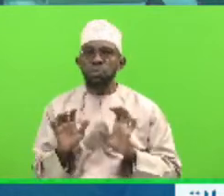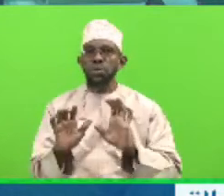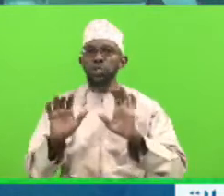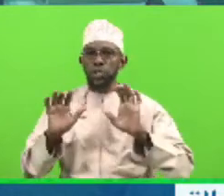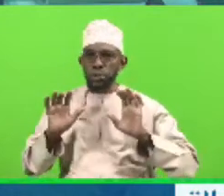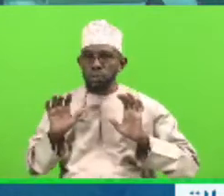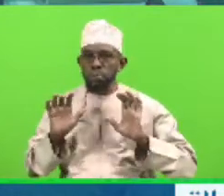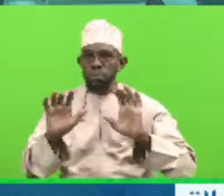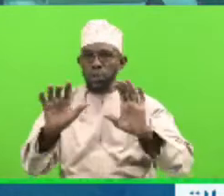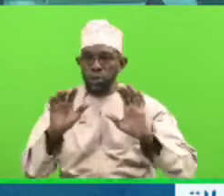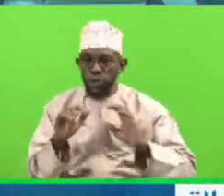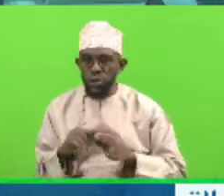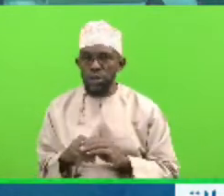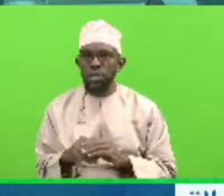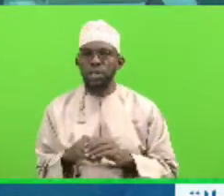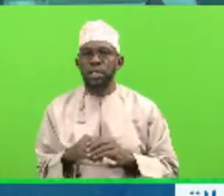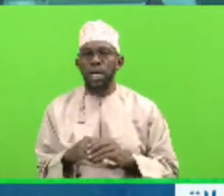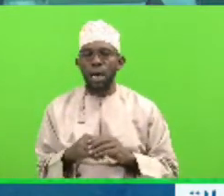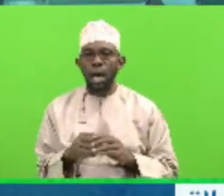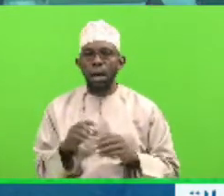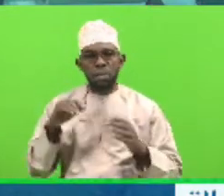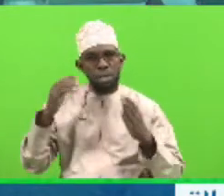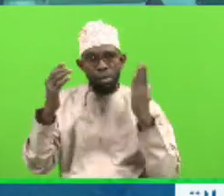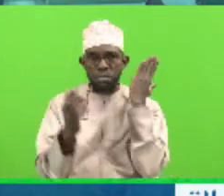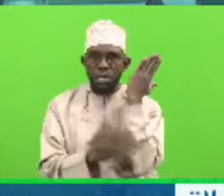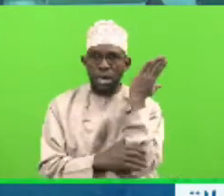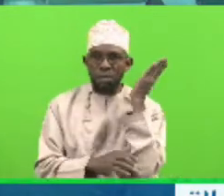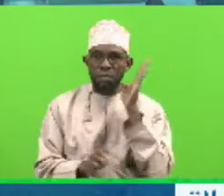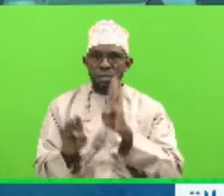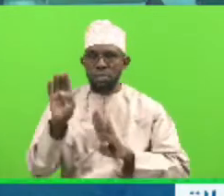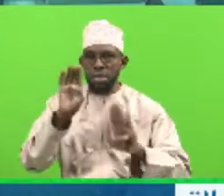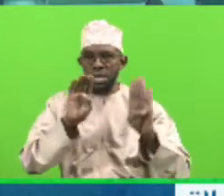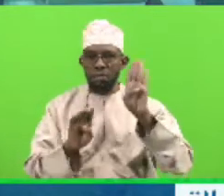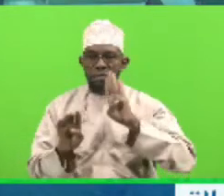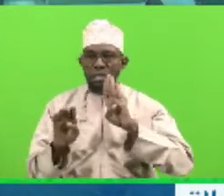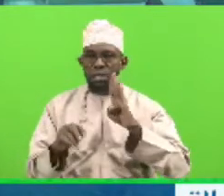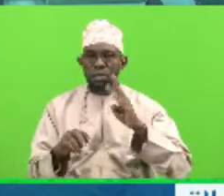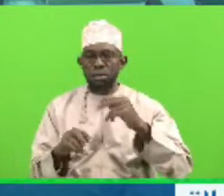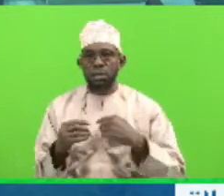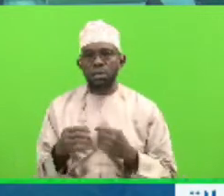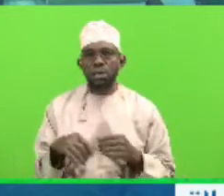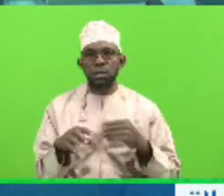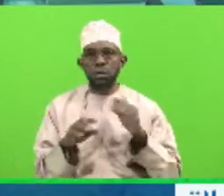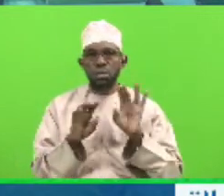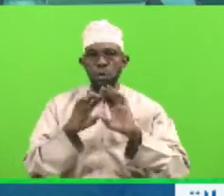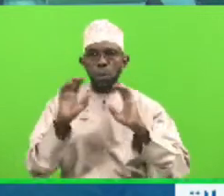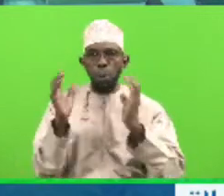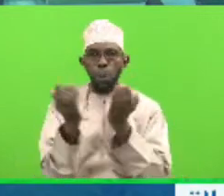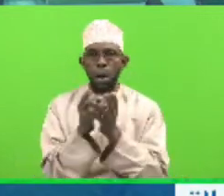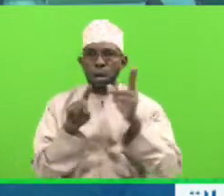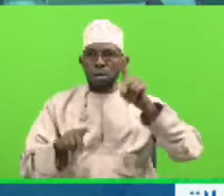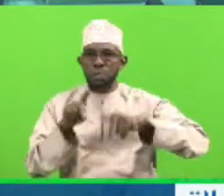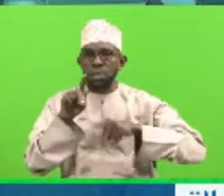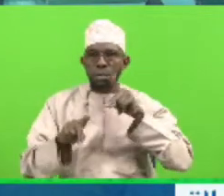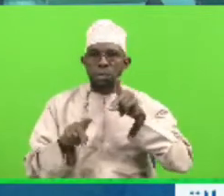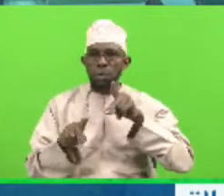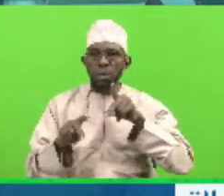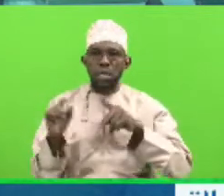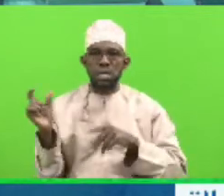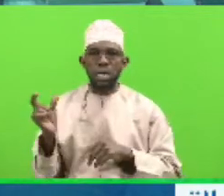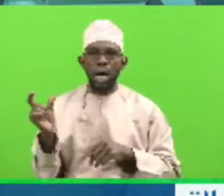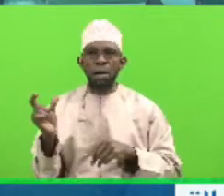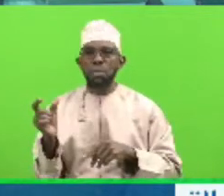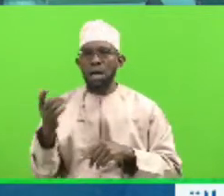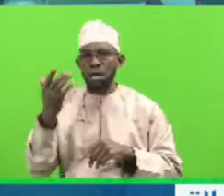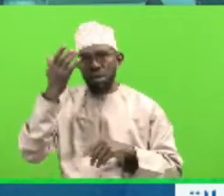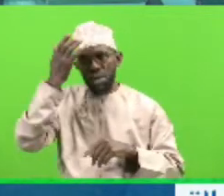pushing this undesired behavior down the throats of people of the world, the Islamic position